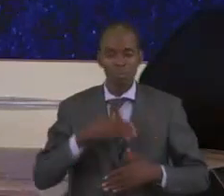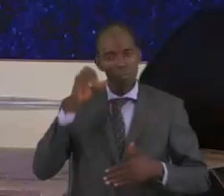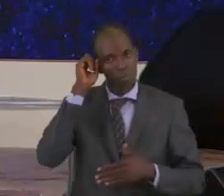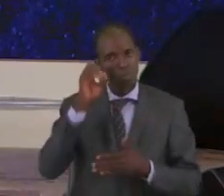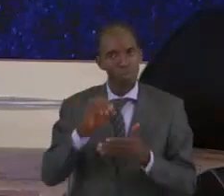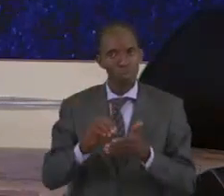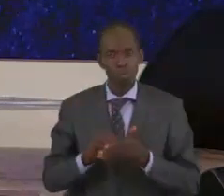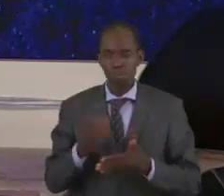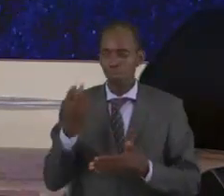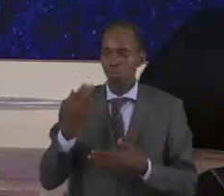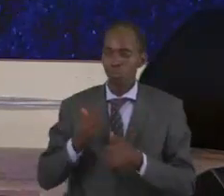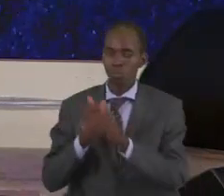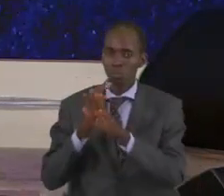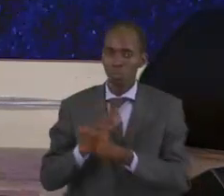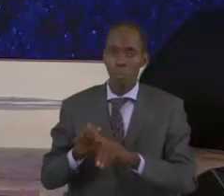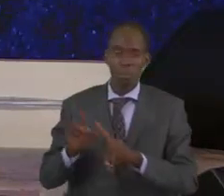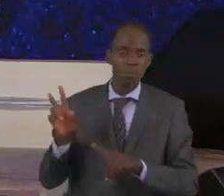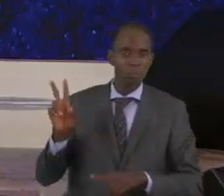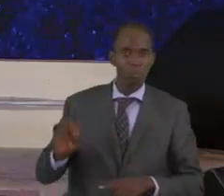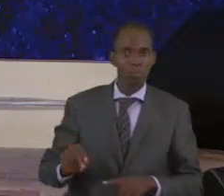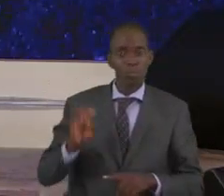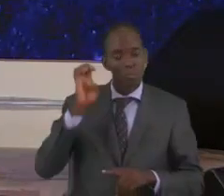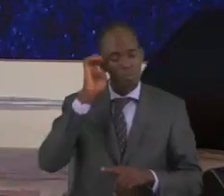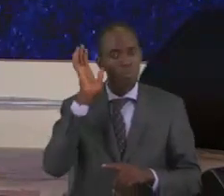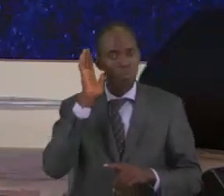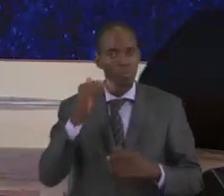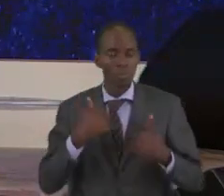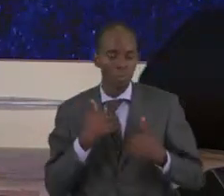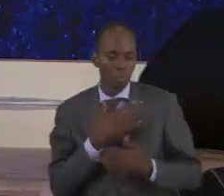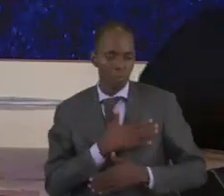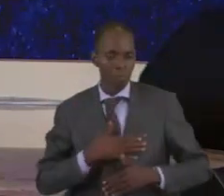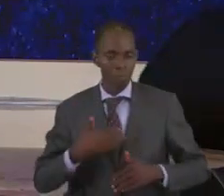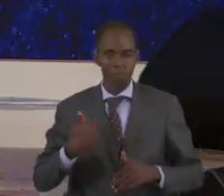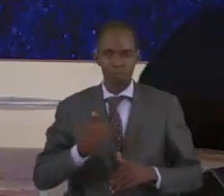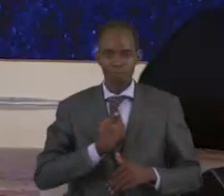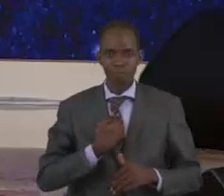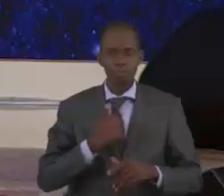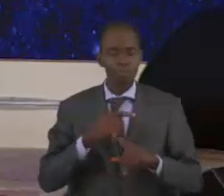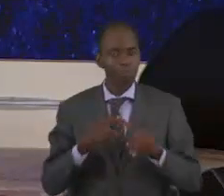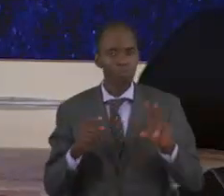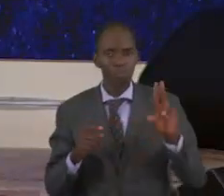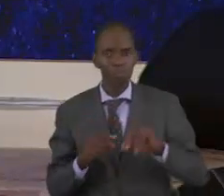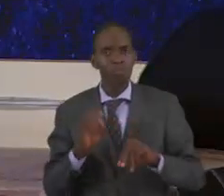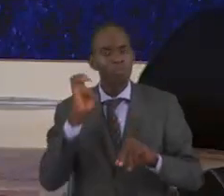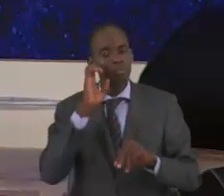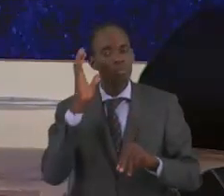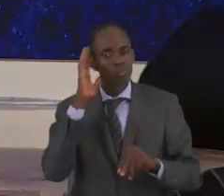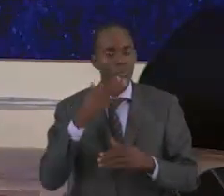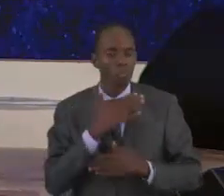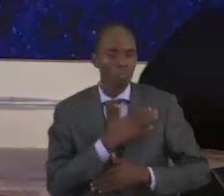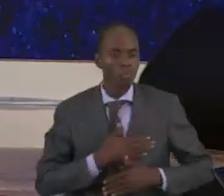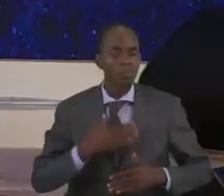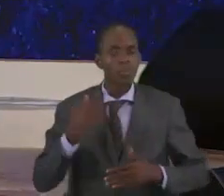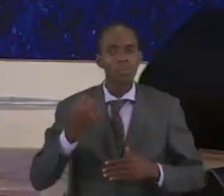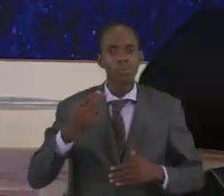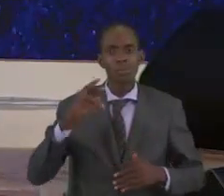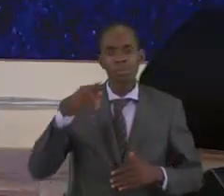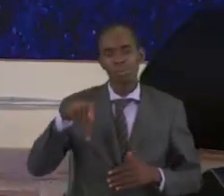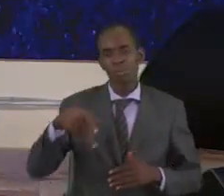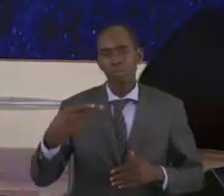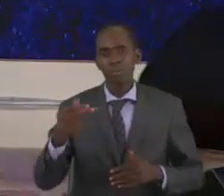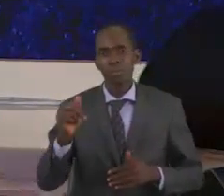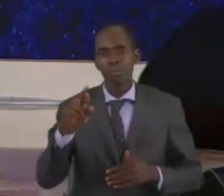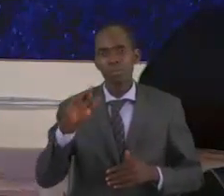but no. He could have pleased himself, but no. He could have pleased the Pharisees or the Sadducees, but